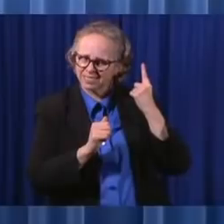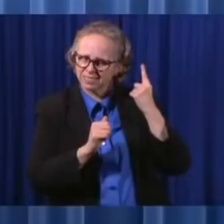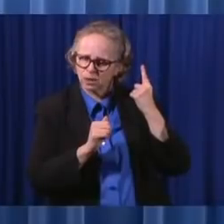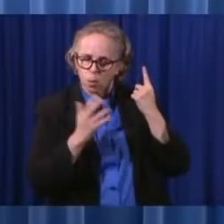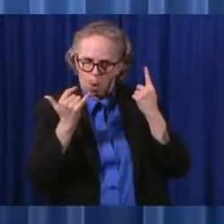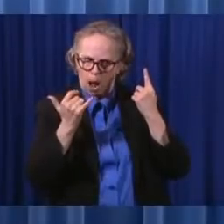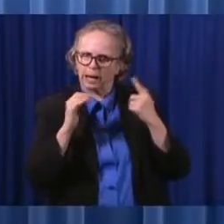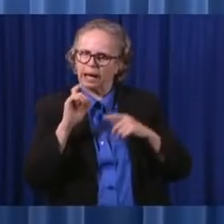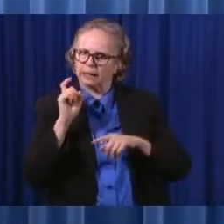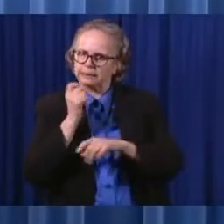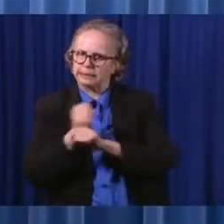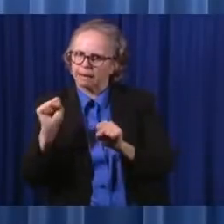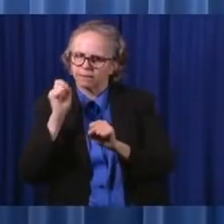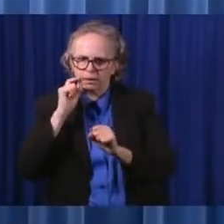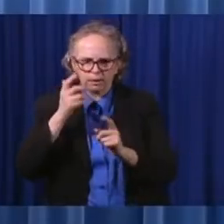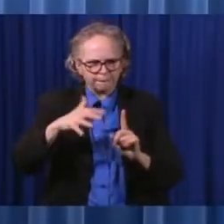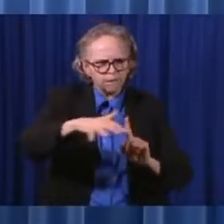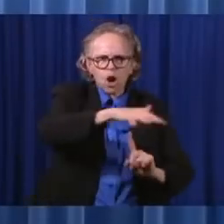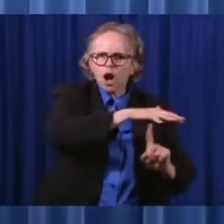doing the event.